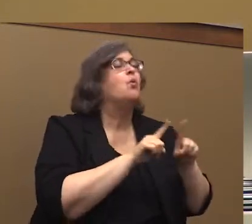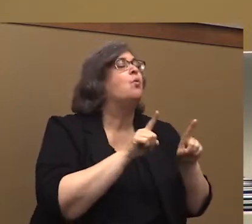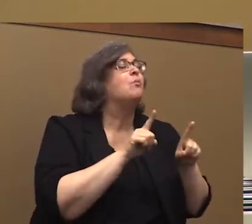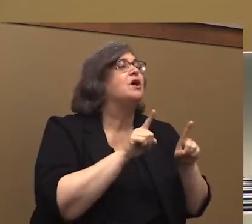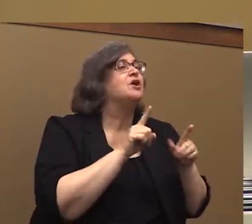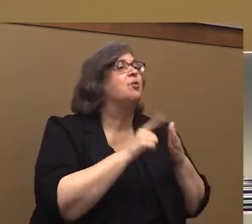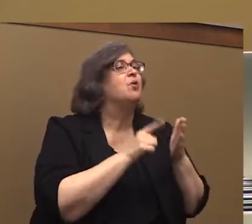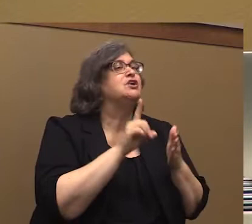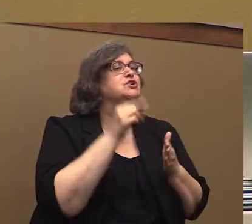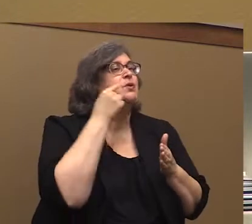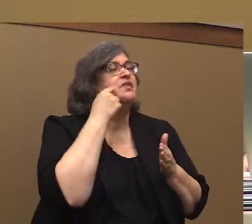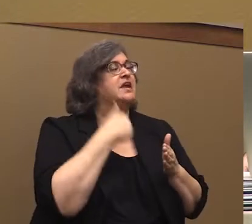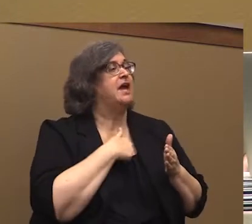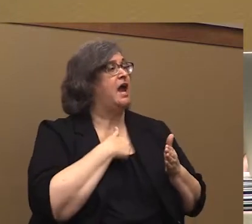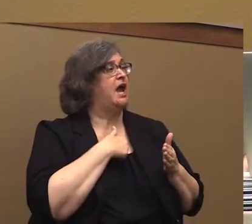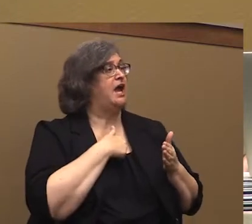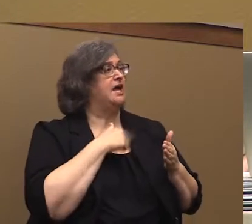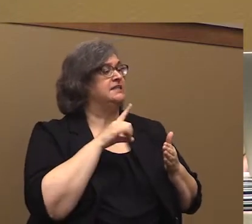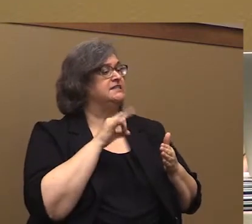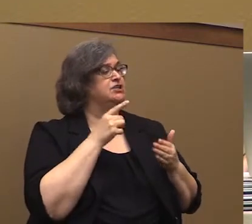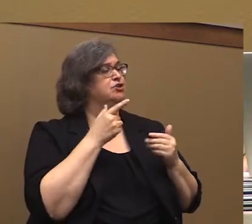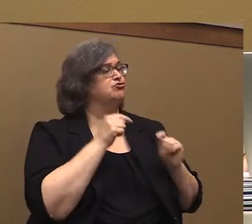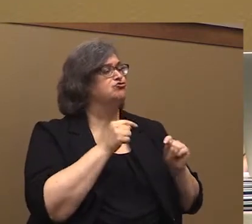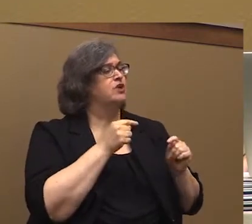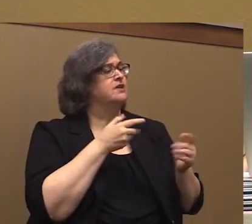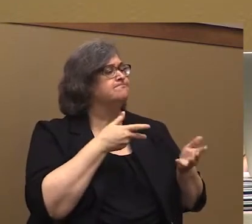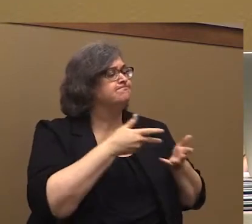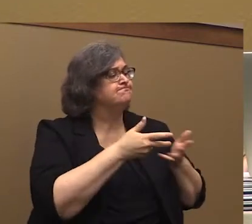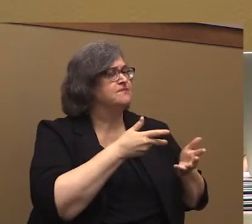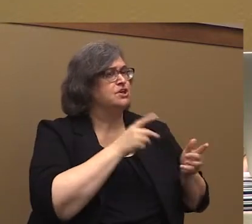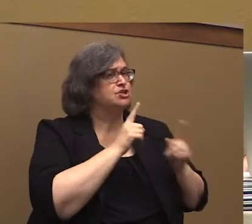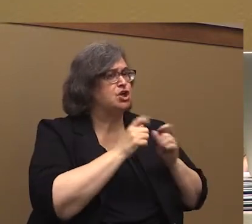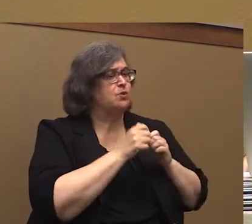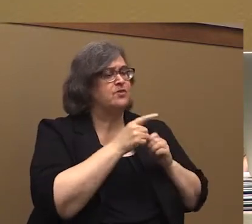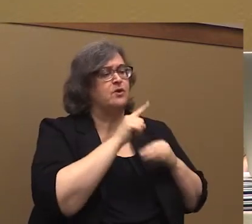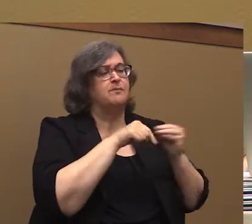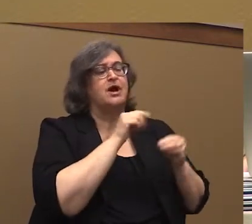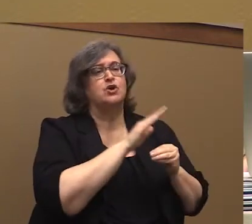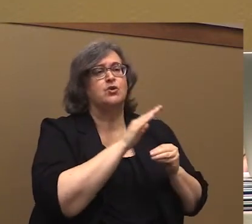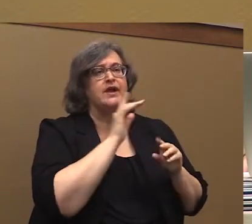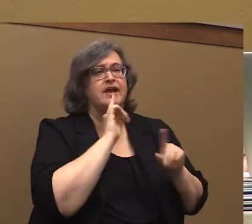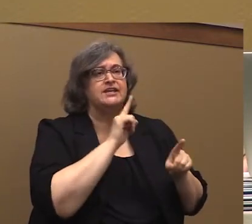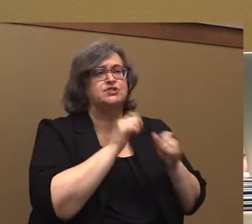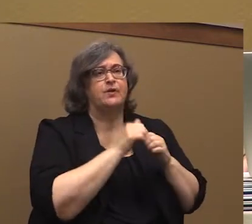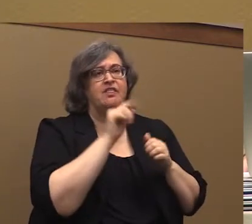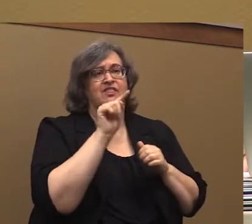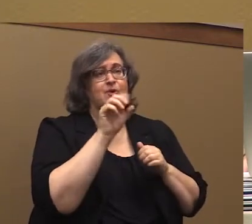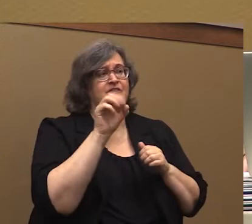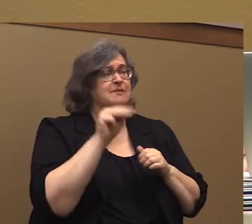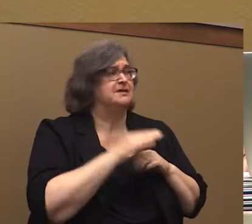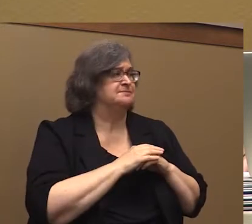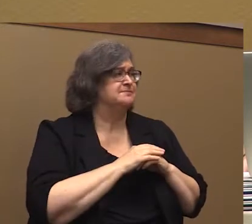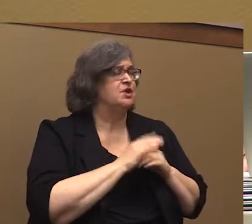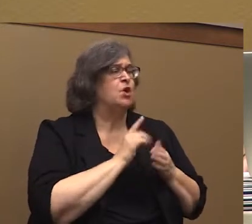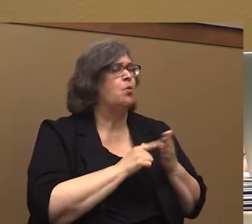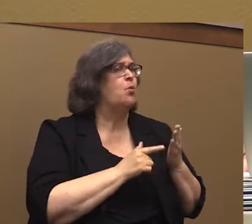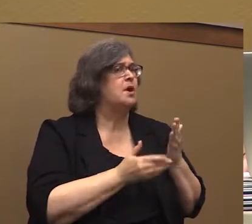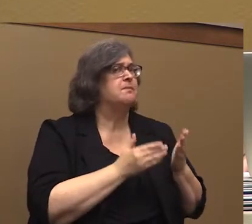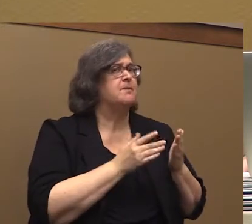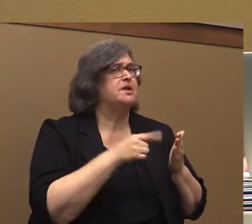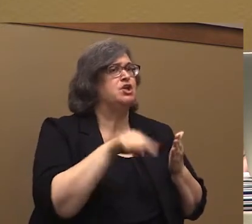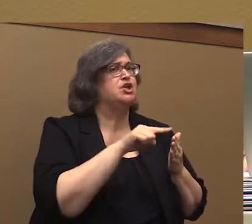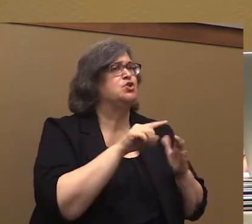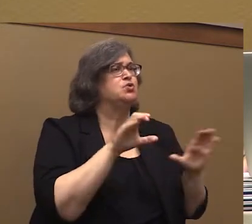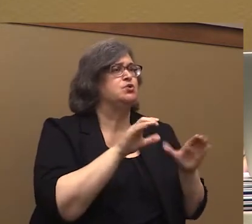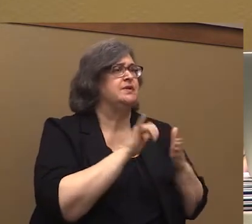what do you think I did to kind of try to talk with her about her answer with theory of mind? What